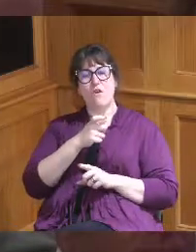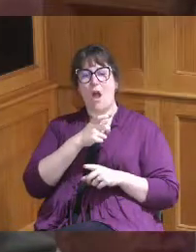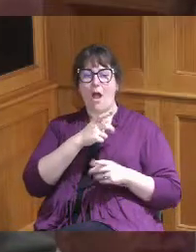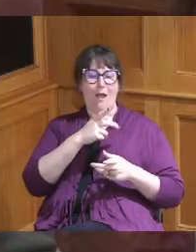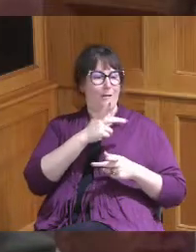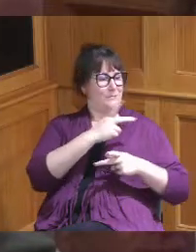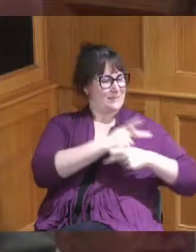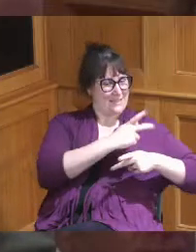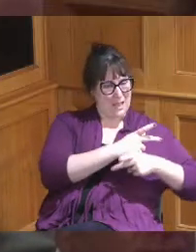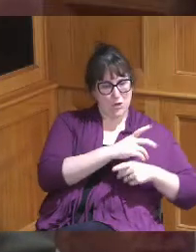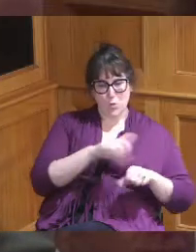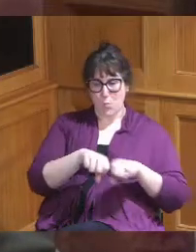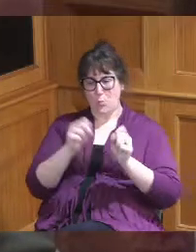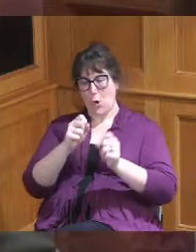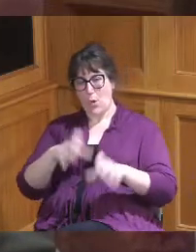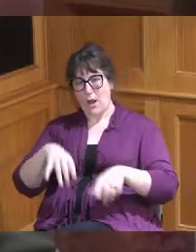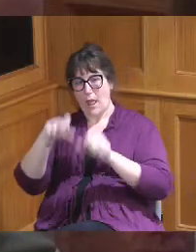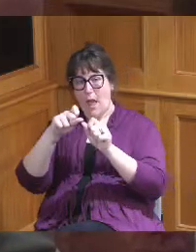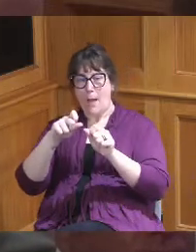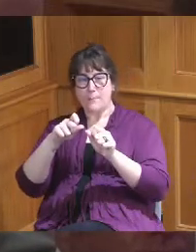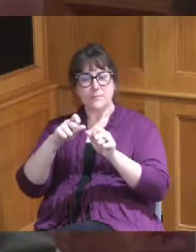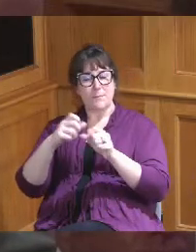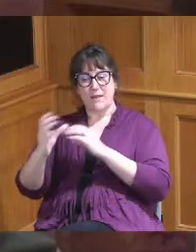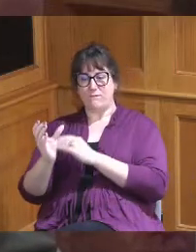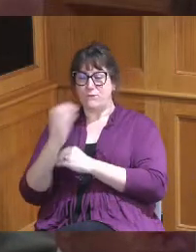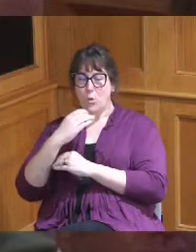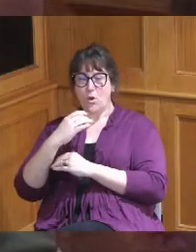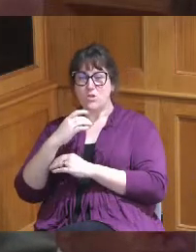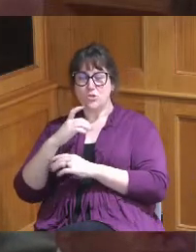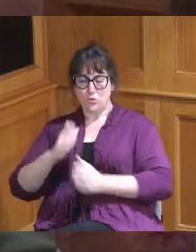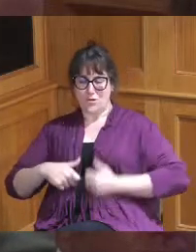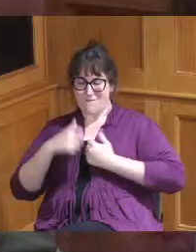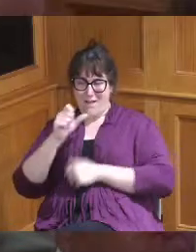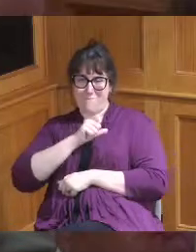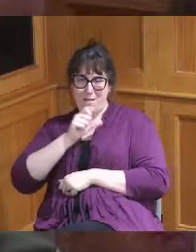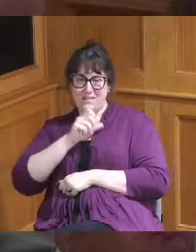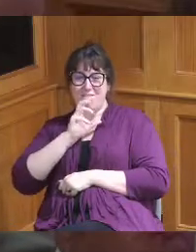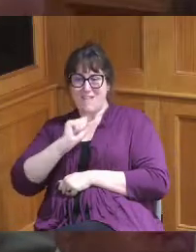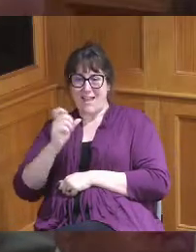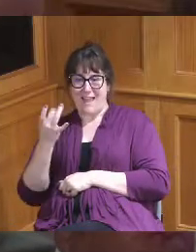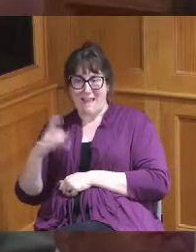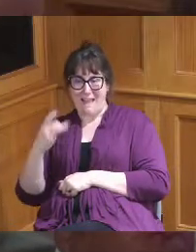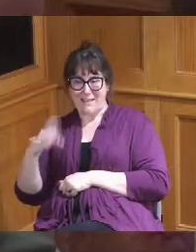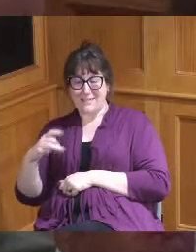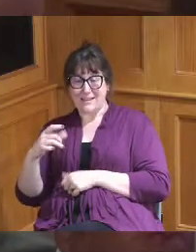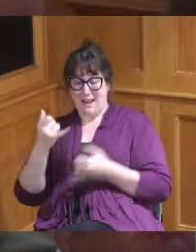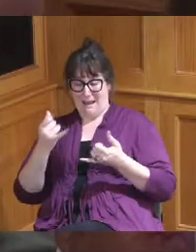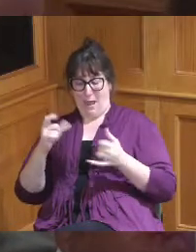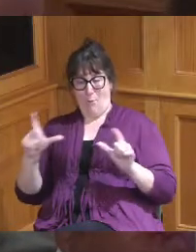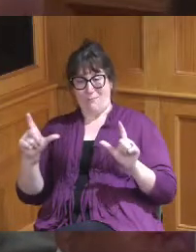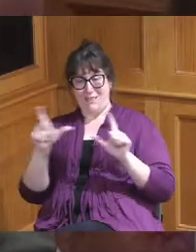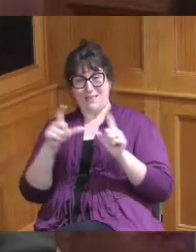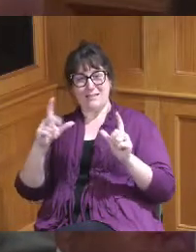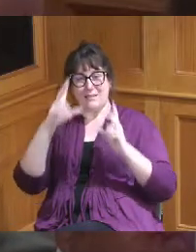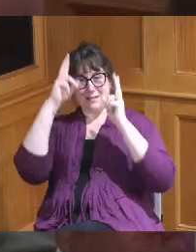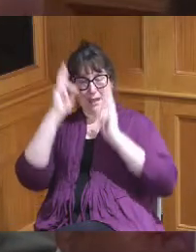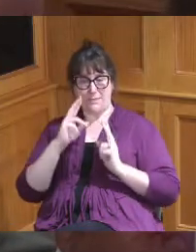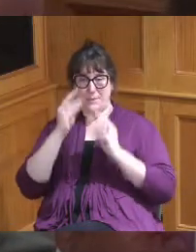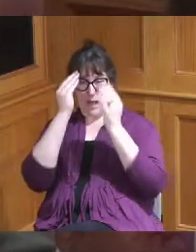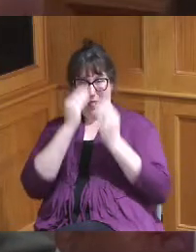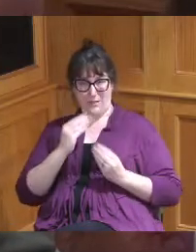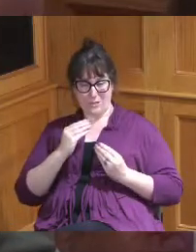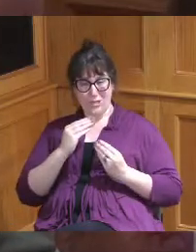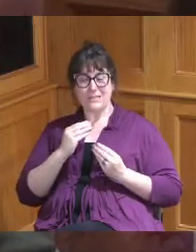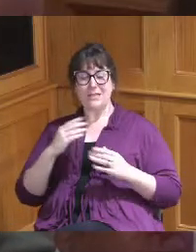broken adoption to being forced to survive on my own by 18. I'm a licensed cosmetologist, certified youth